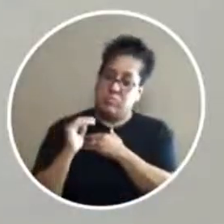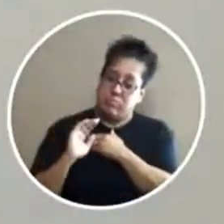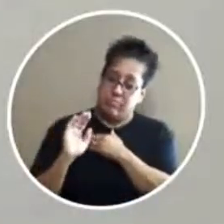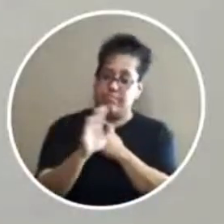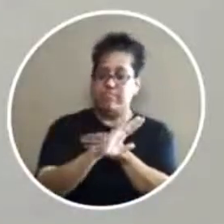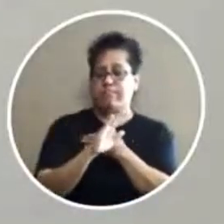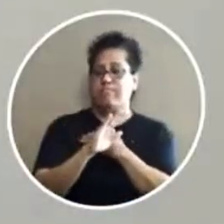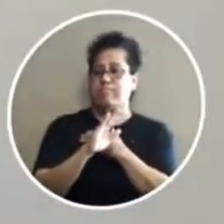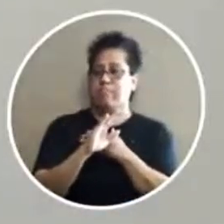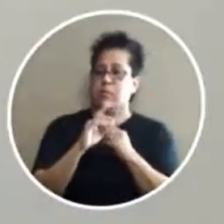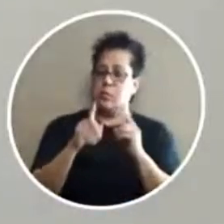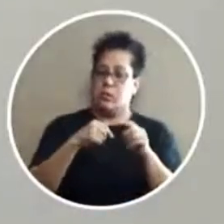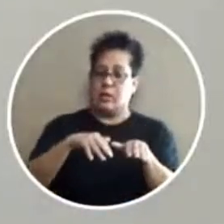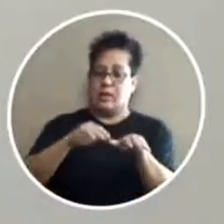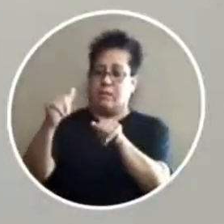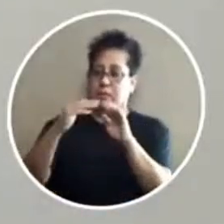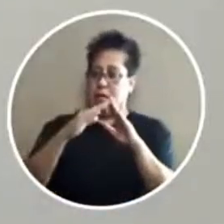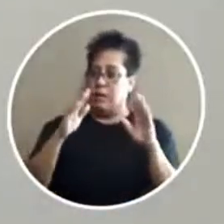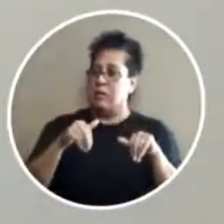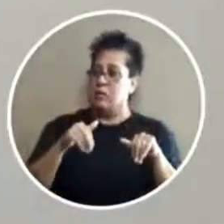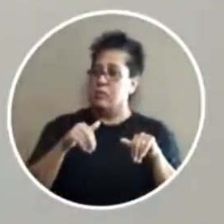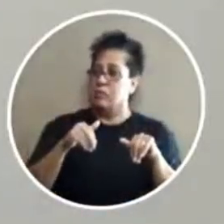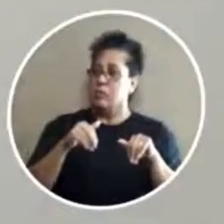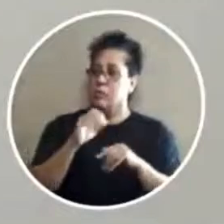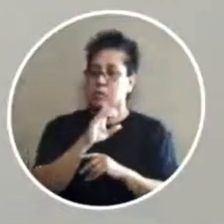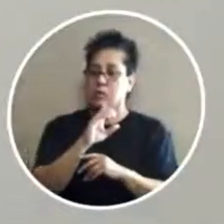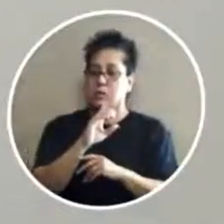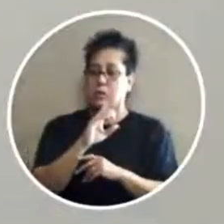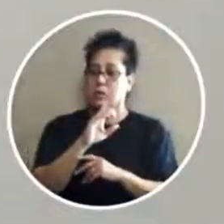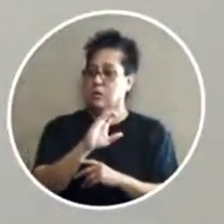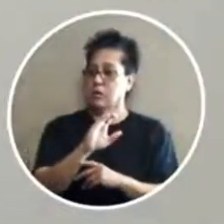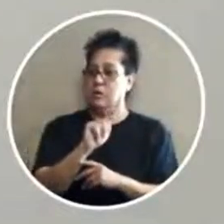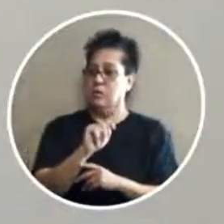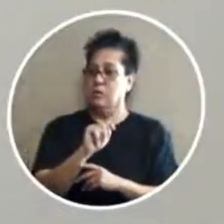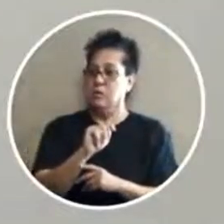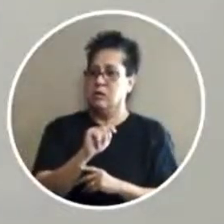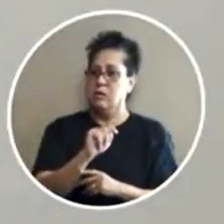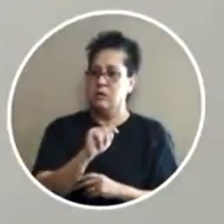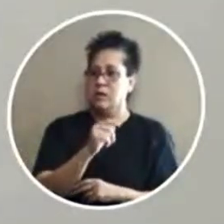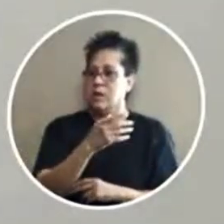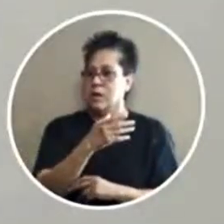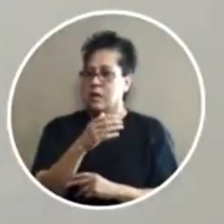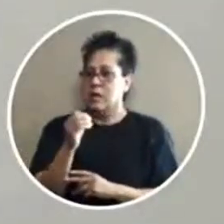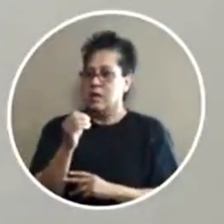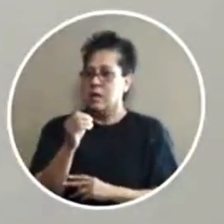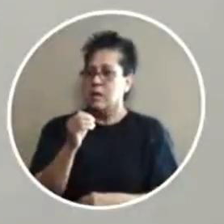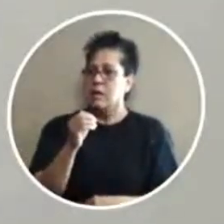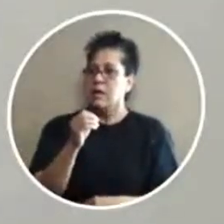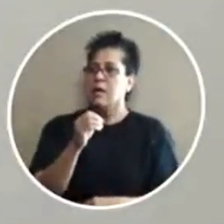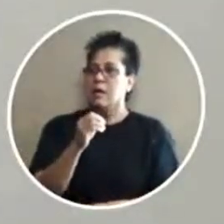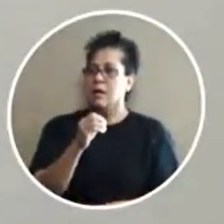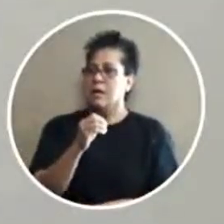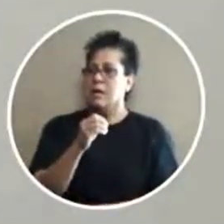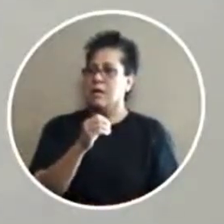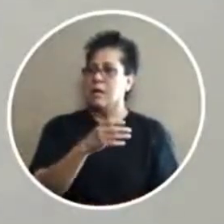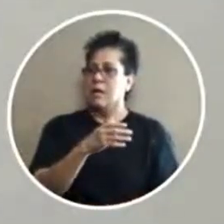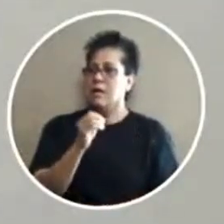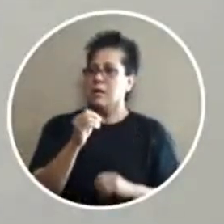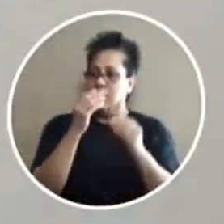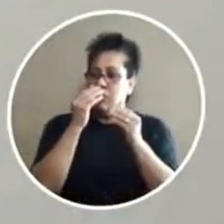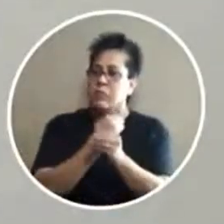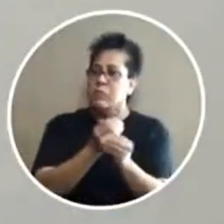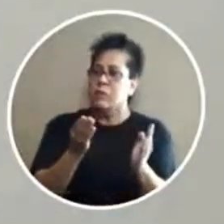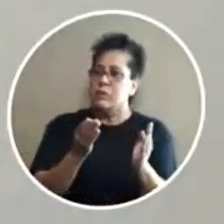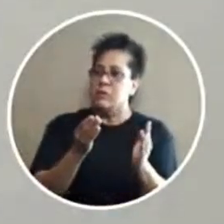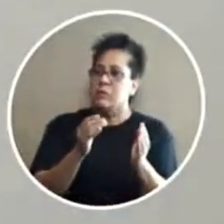homes. We have done contact tracing, and the results we have so far are related to information that